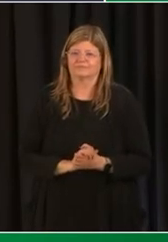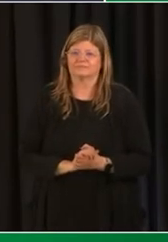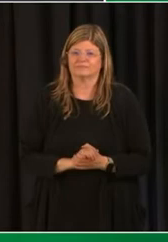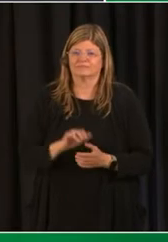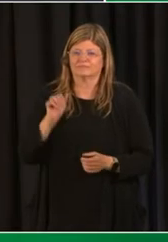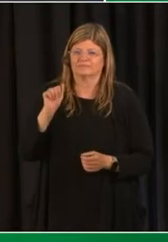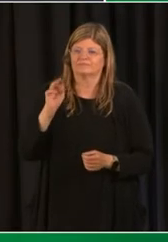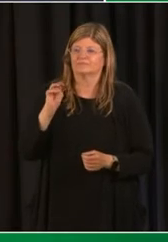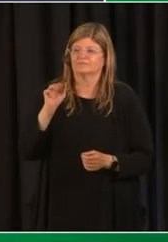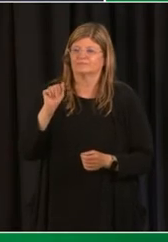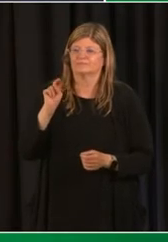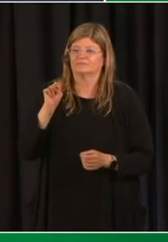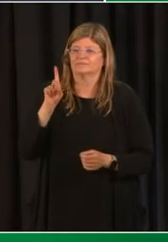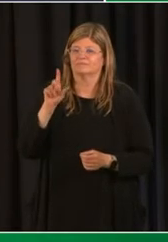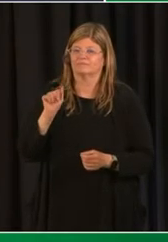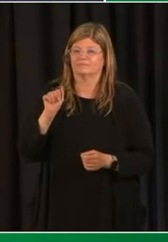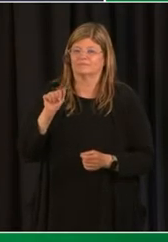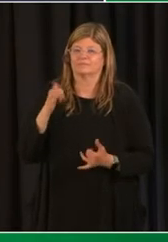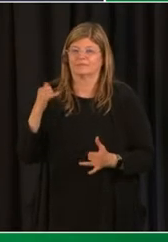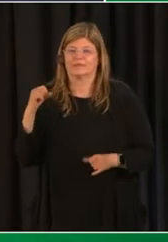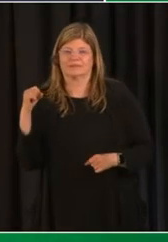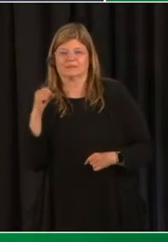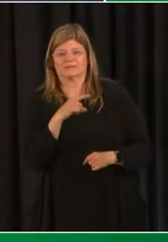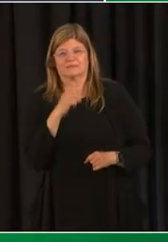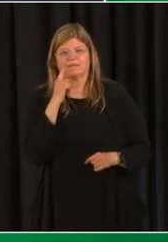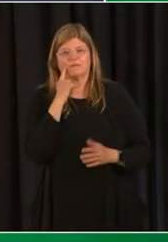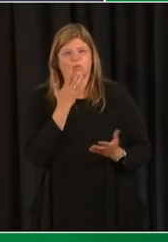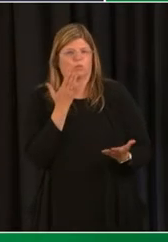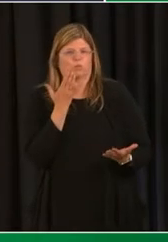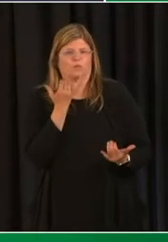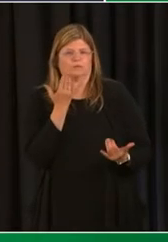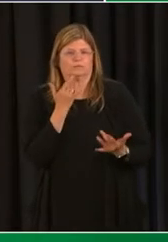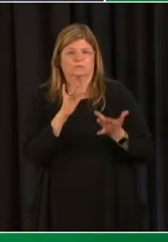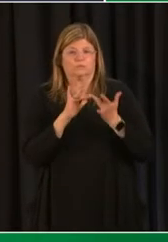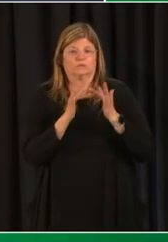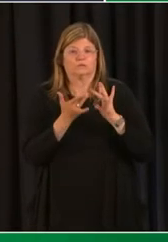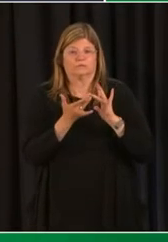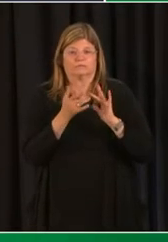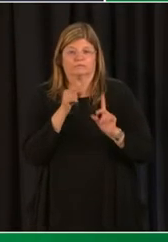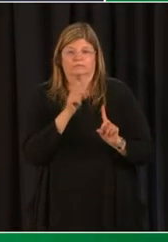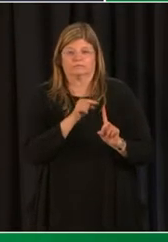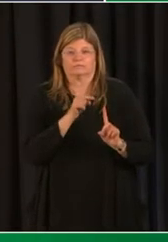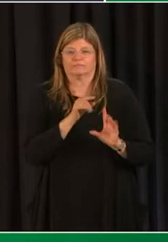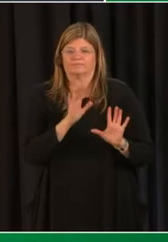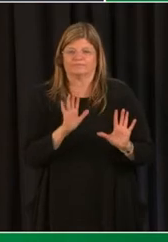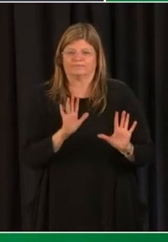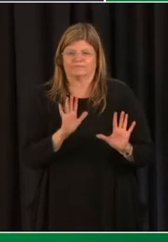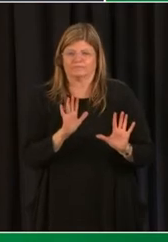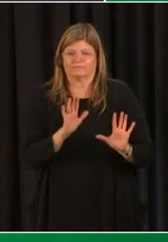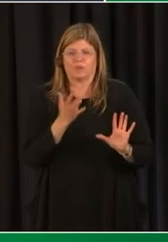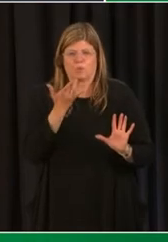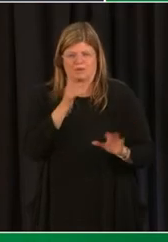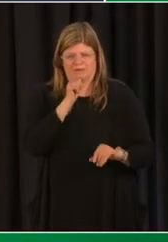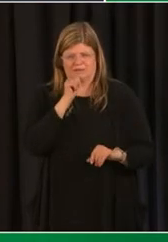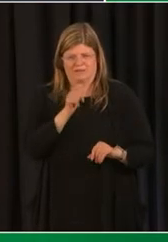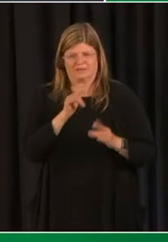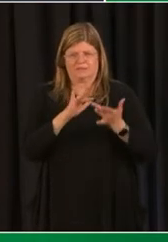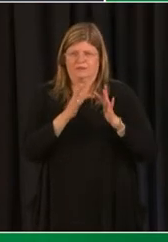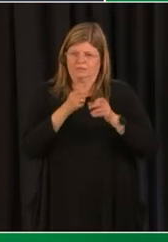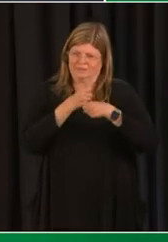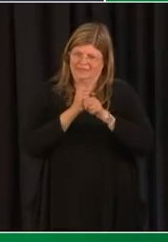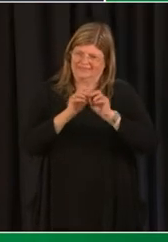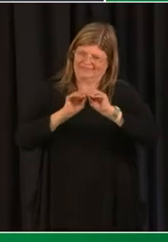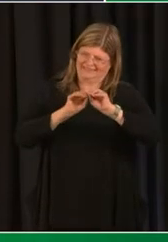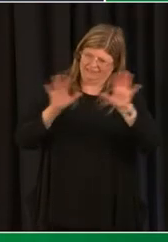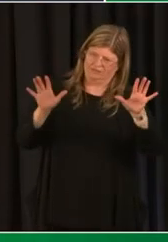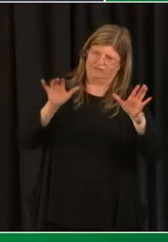I'm going to ask Laura to help us with this one. So why does the portal, why doesn't, excuse me, the portal make it clear that you